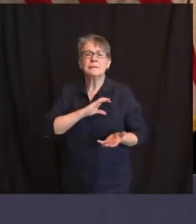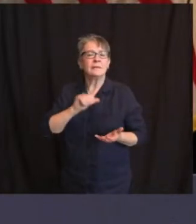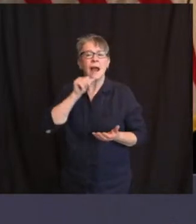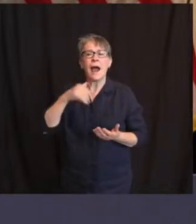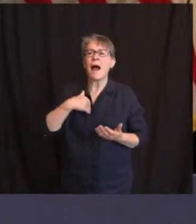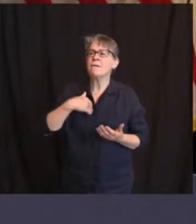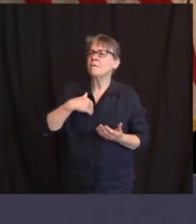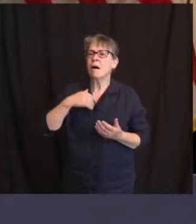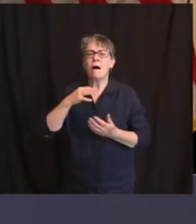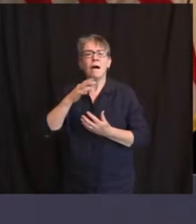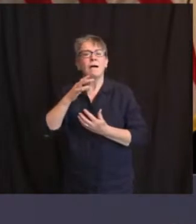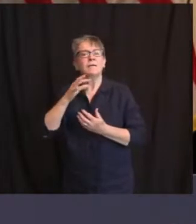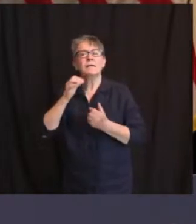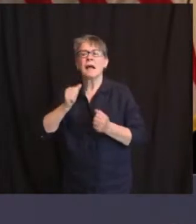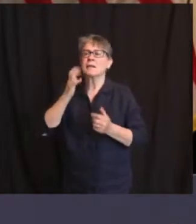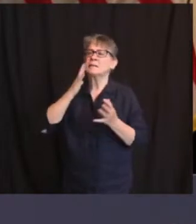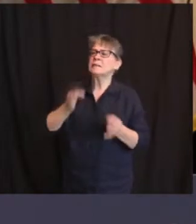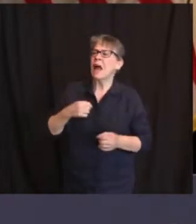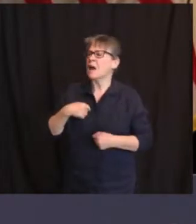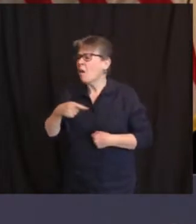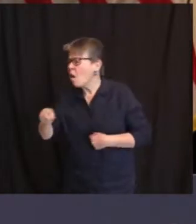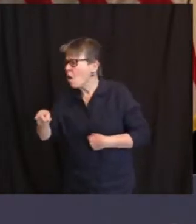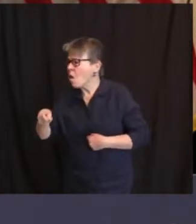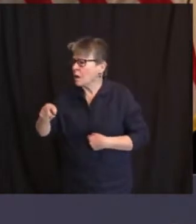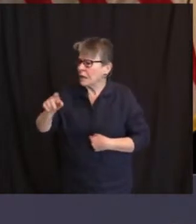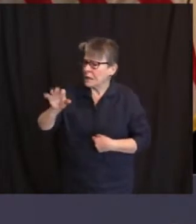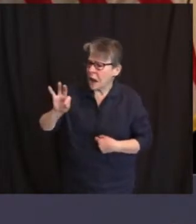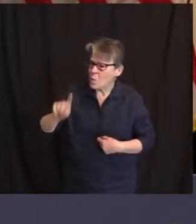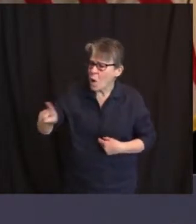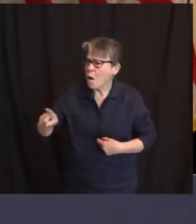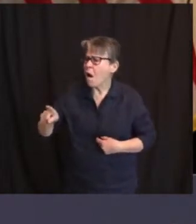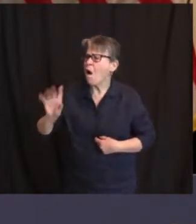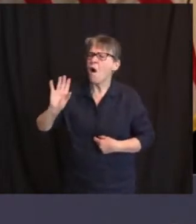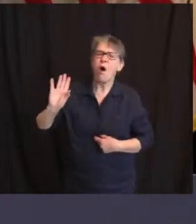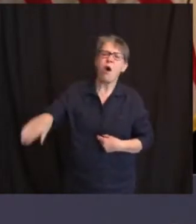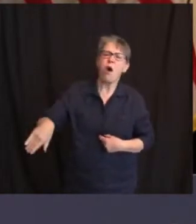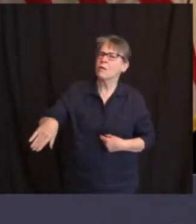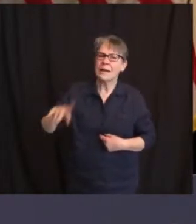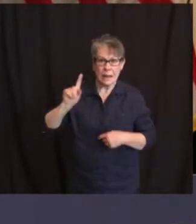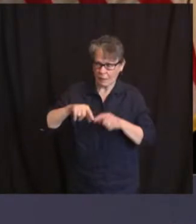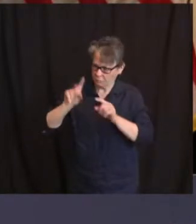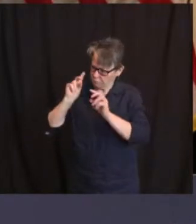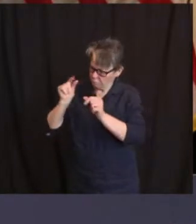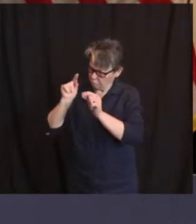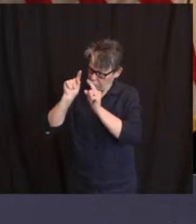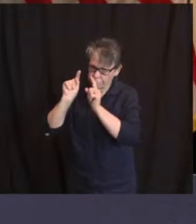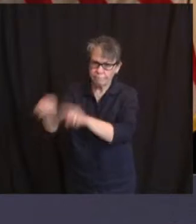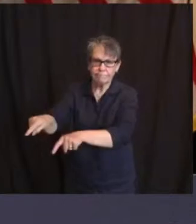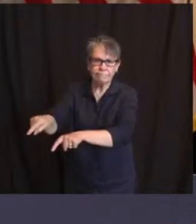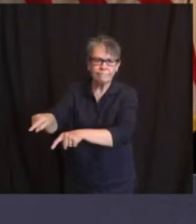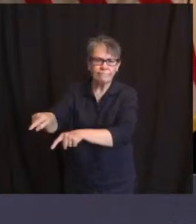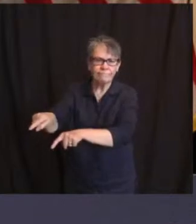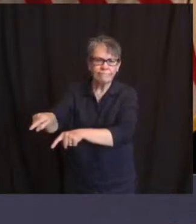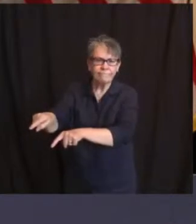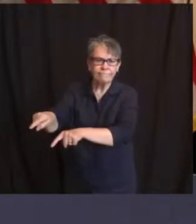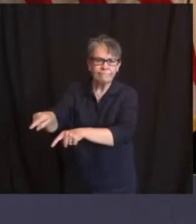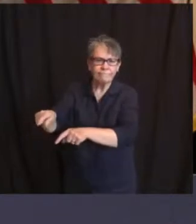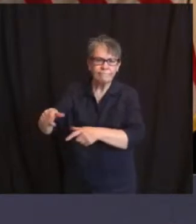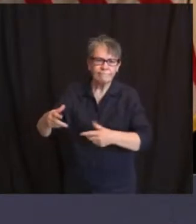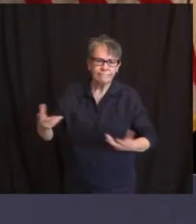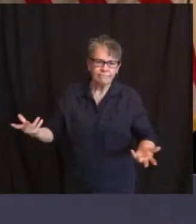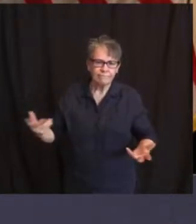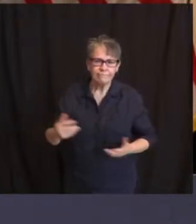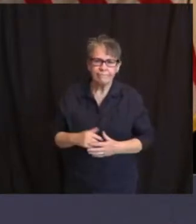out. We're going to start over here, but before we do, we are likely to be together at 1 o'clock tomorrow,